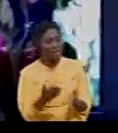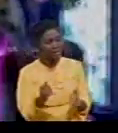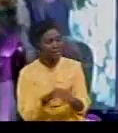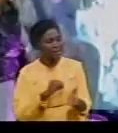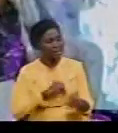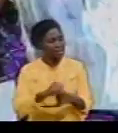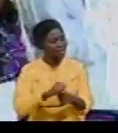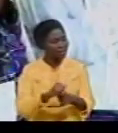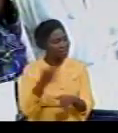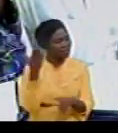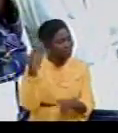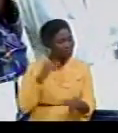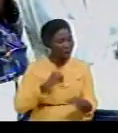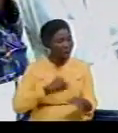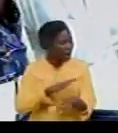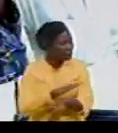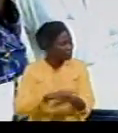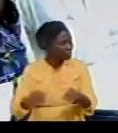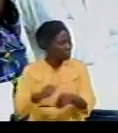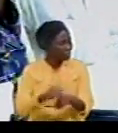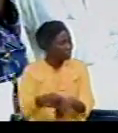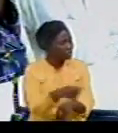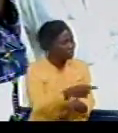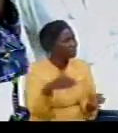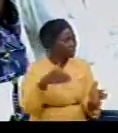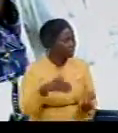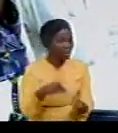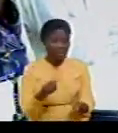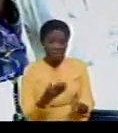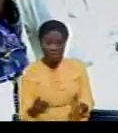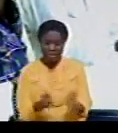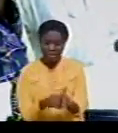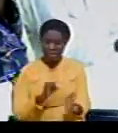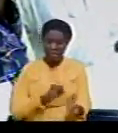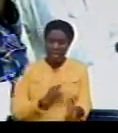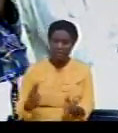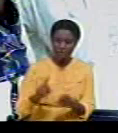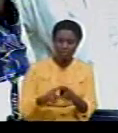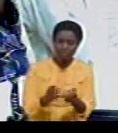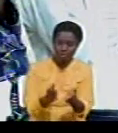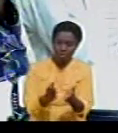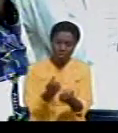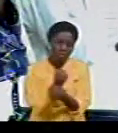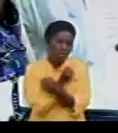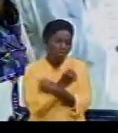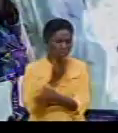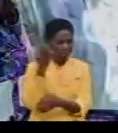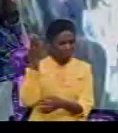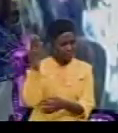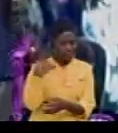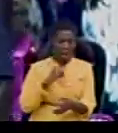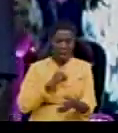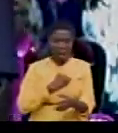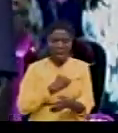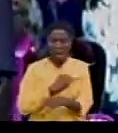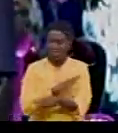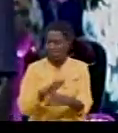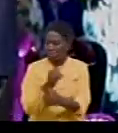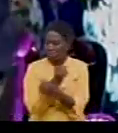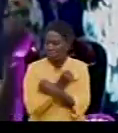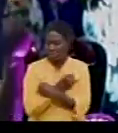no more. The things I used to love, I love them no more. The nightclub